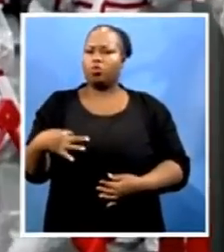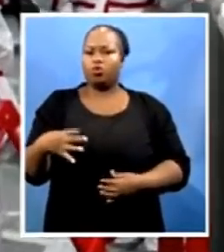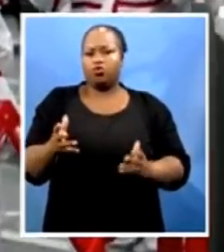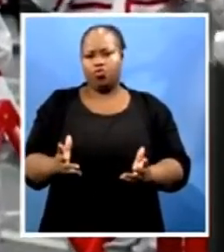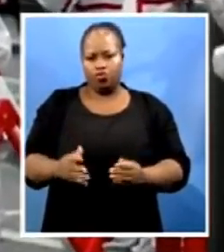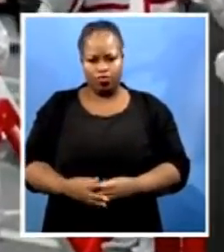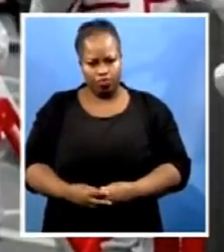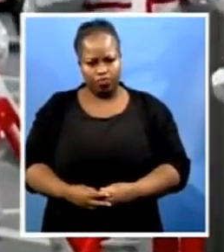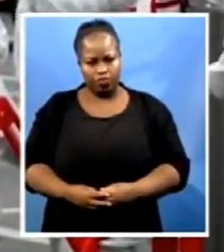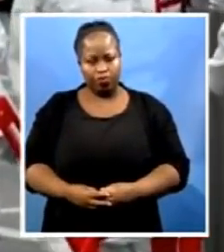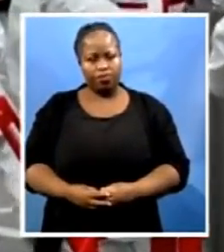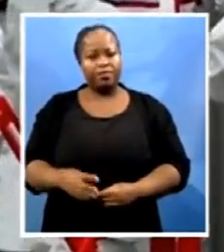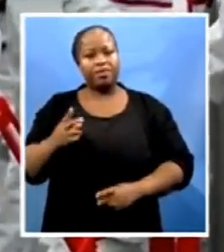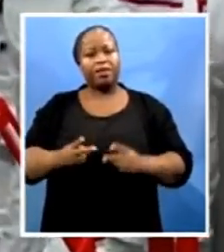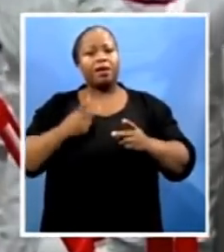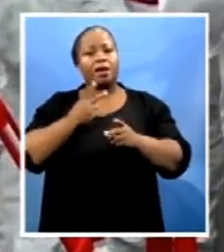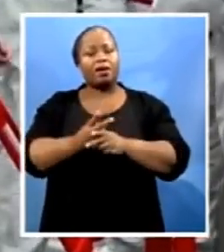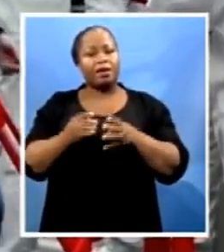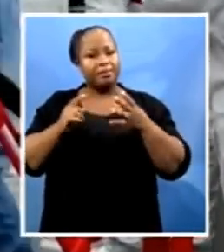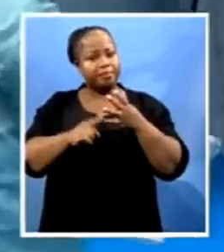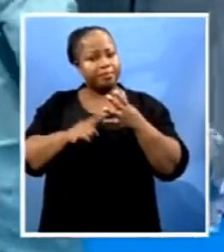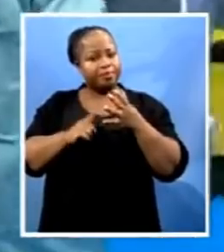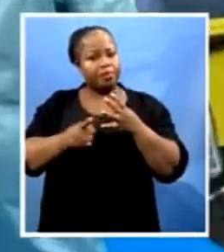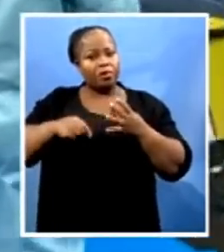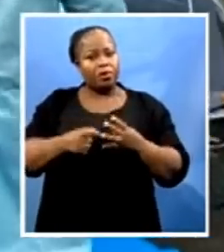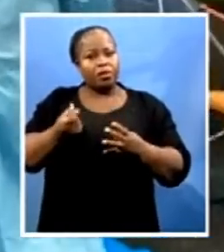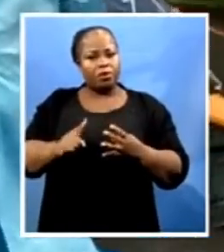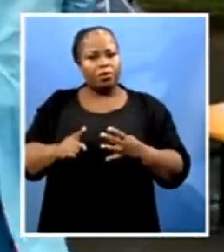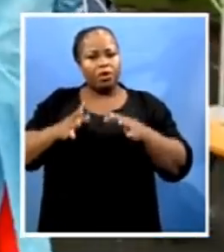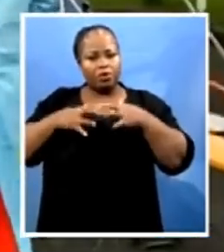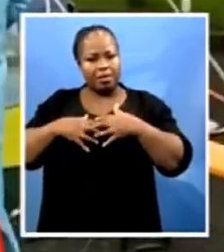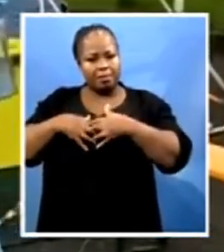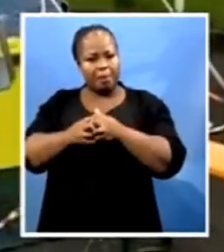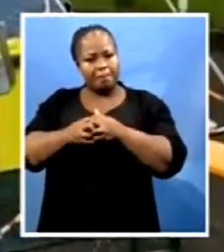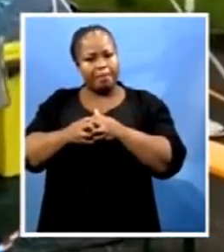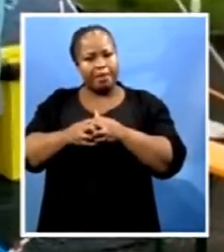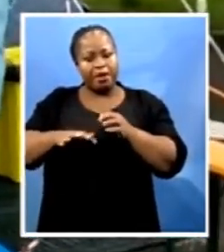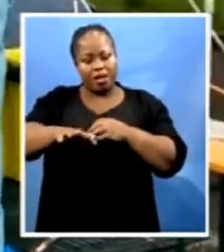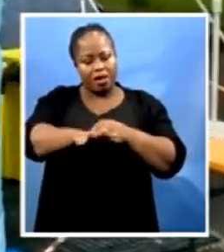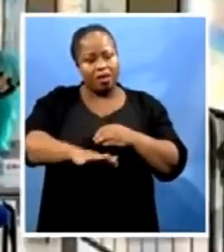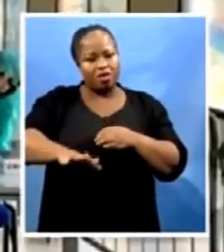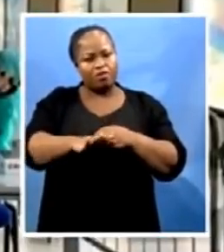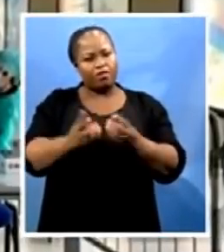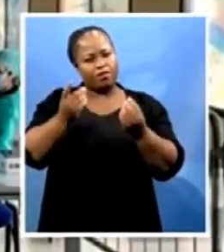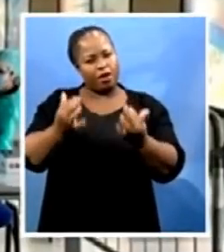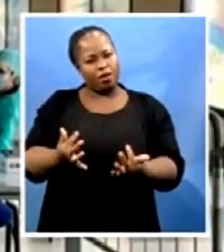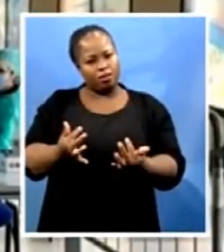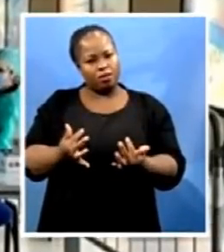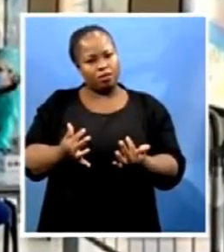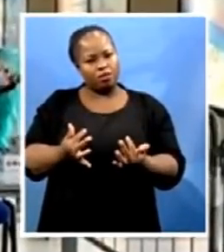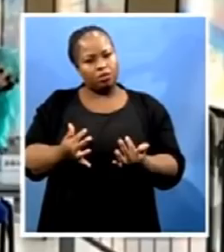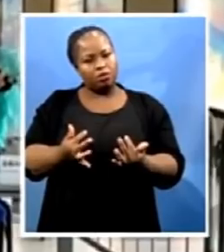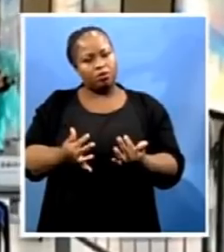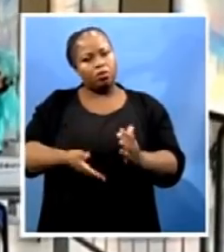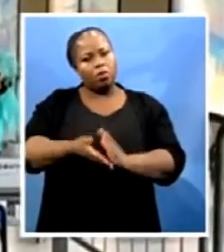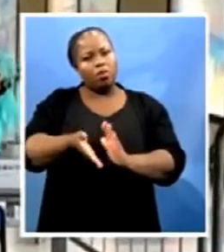the operational enablement areas of finance, operations, and disbursements to support